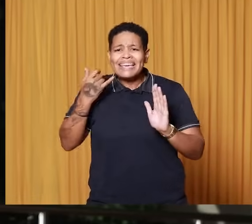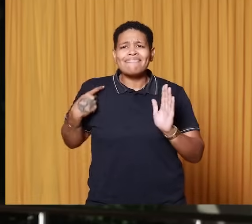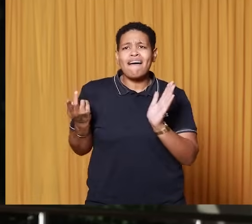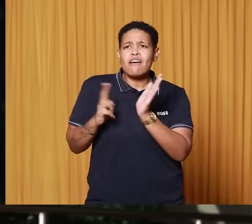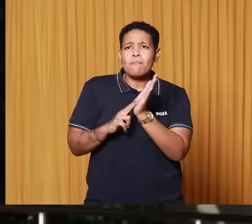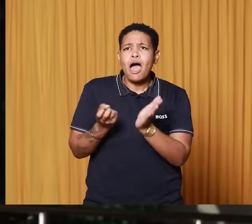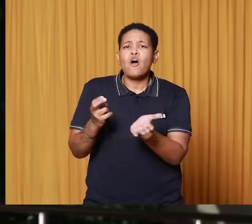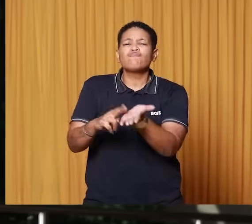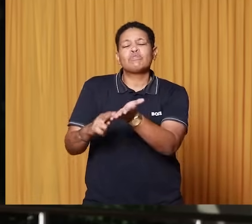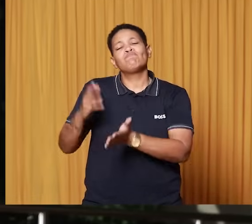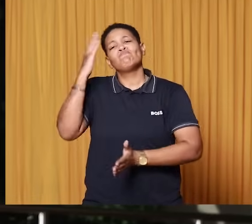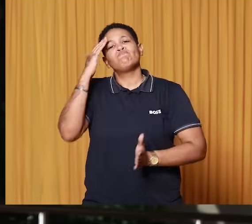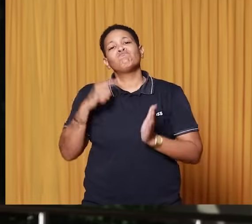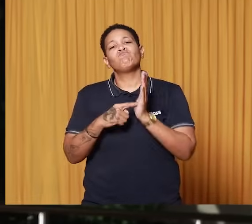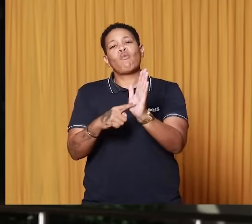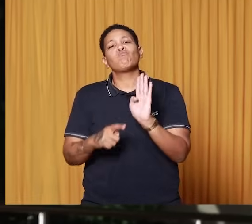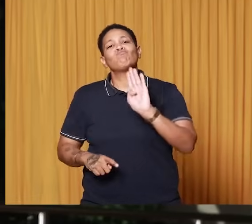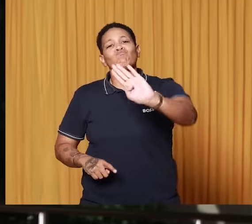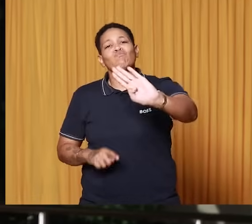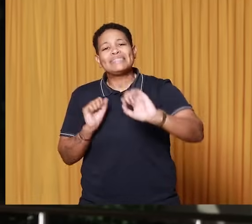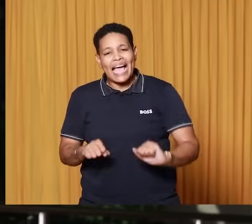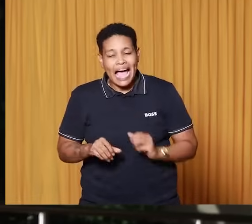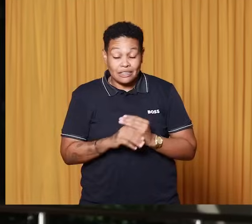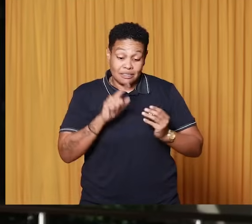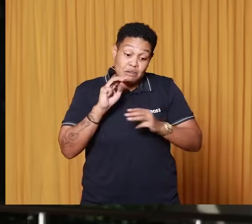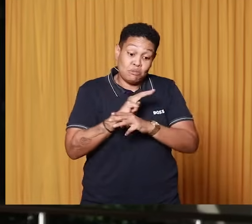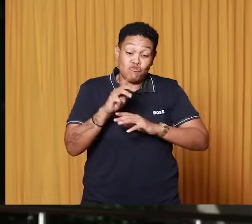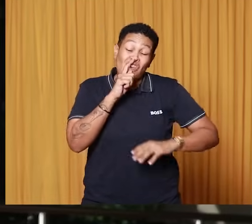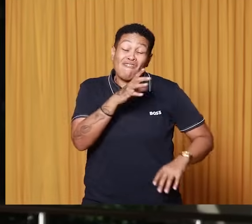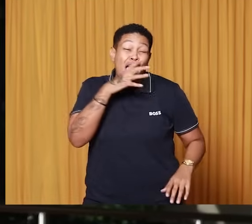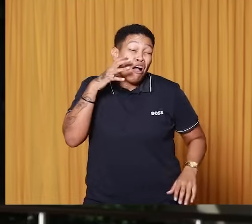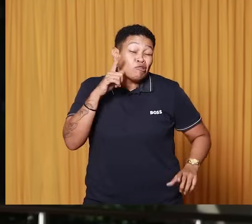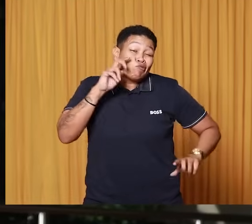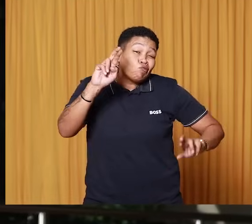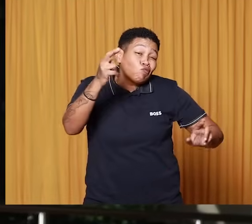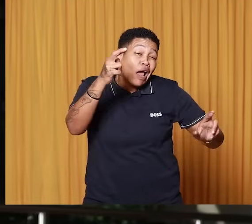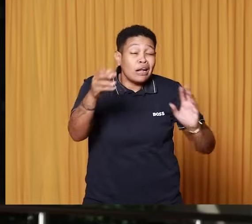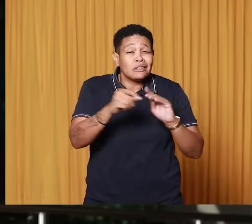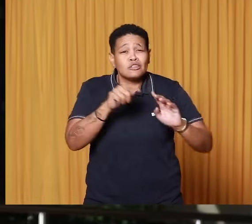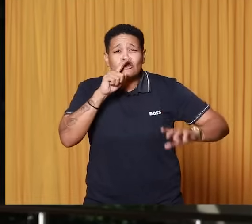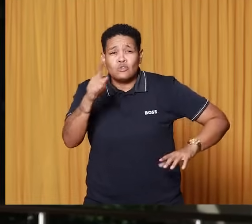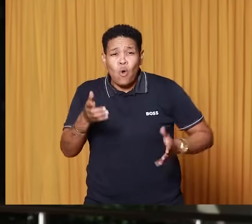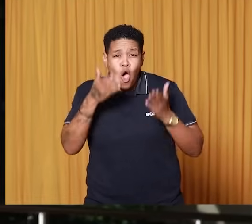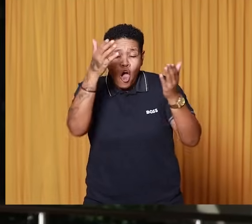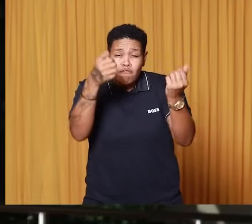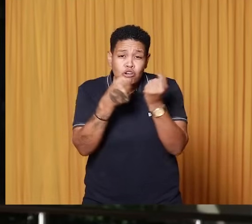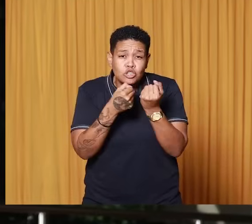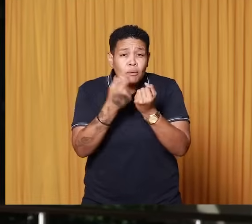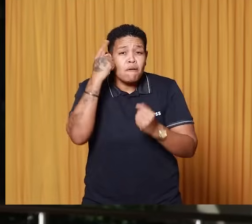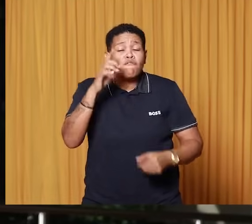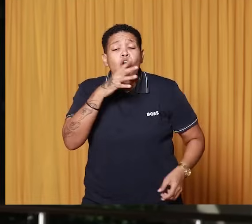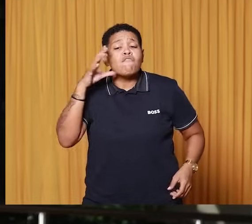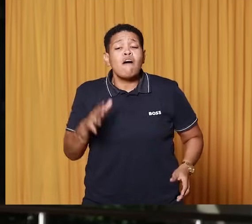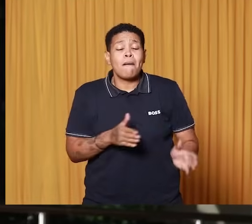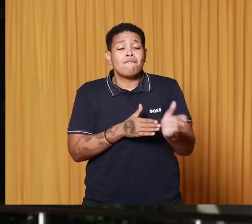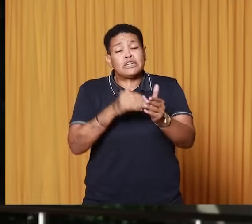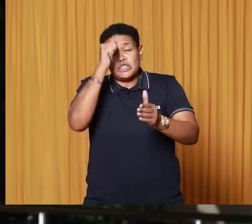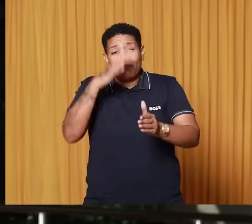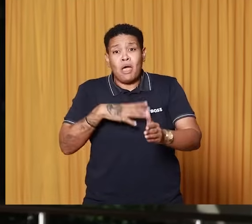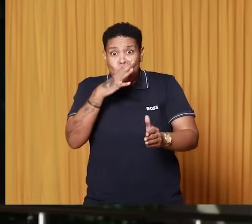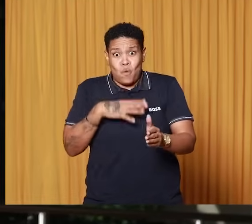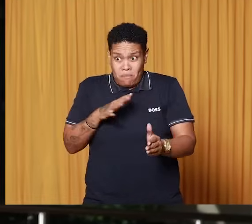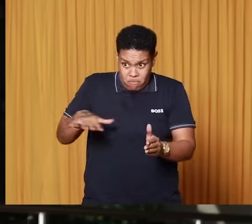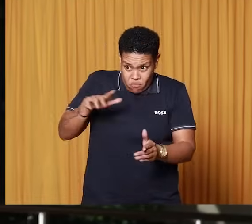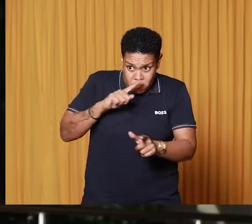or register for relief. The Ministry of Agriculture is ready to offer support to our farmers and fishers